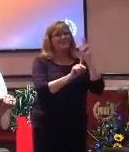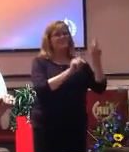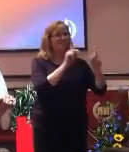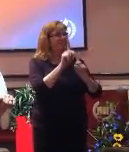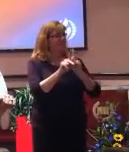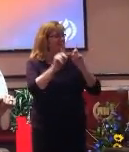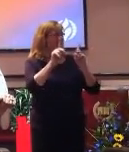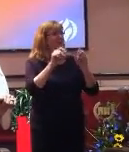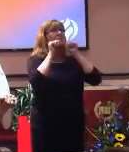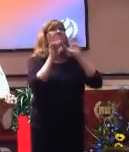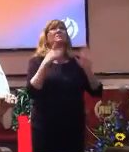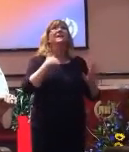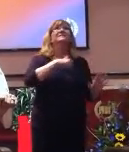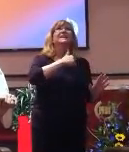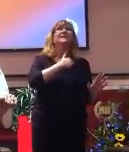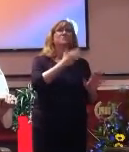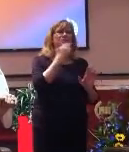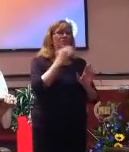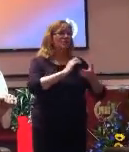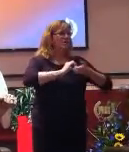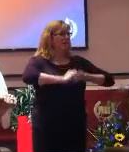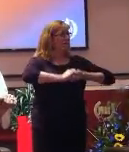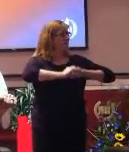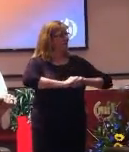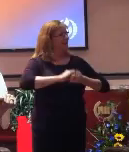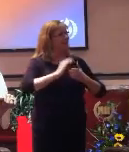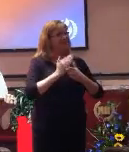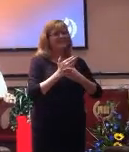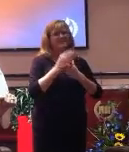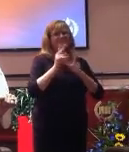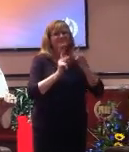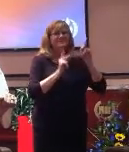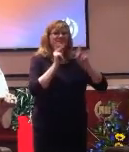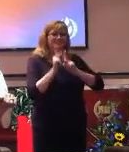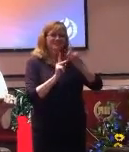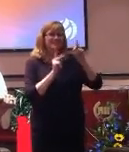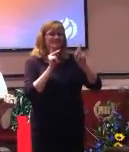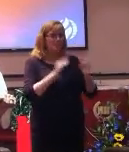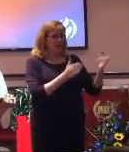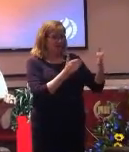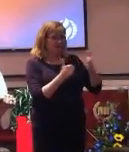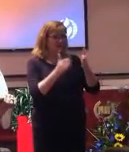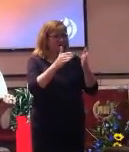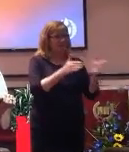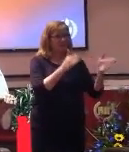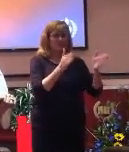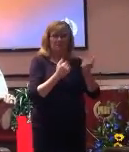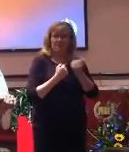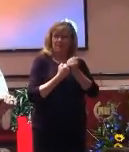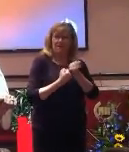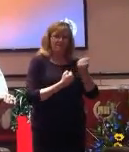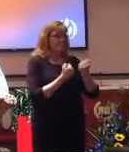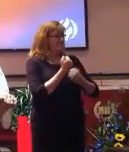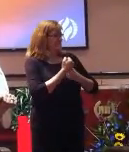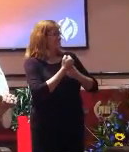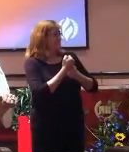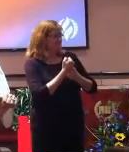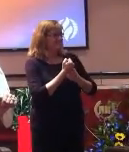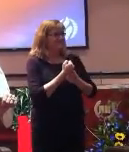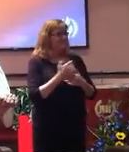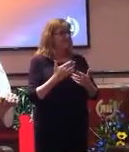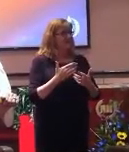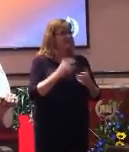Bless us with good companions where the way demands a common cause. Bless